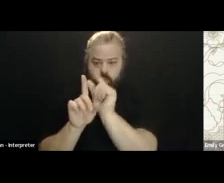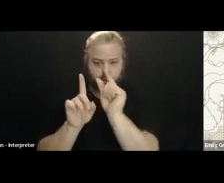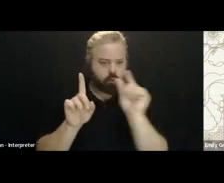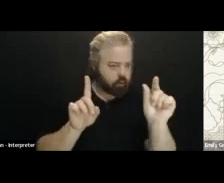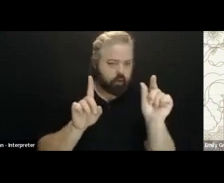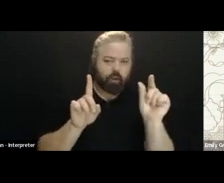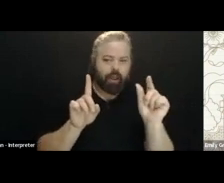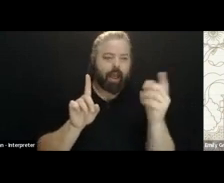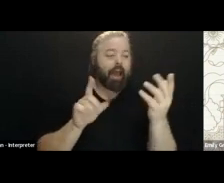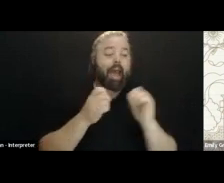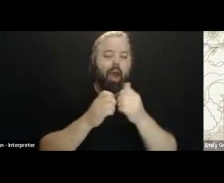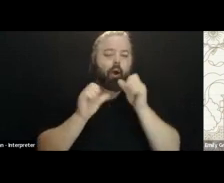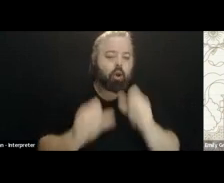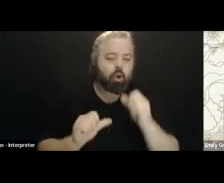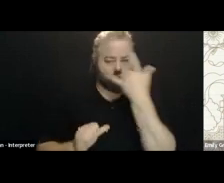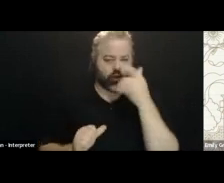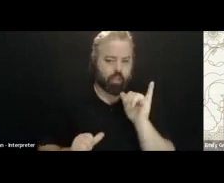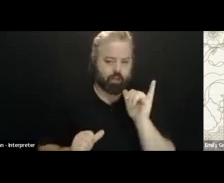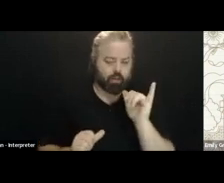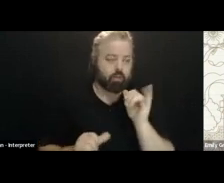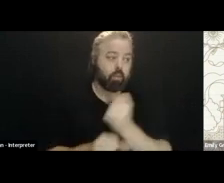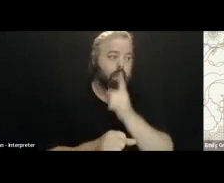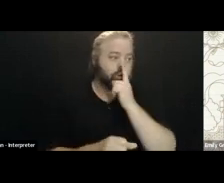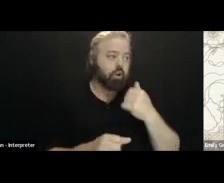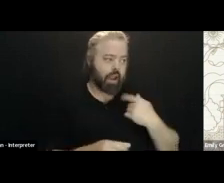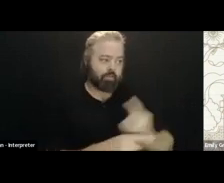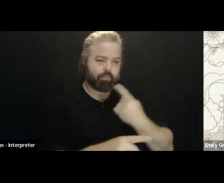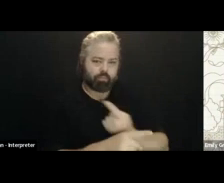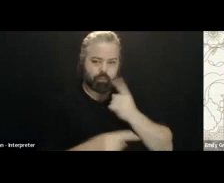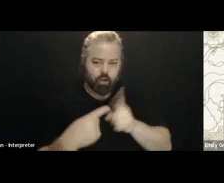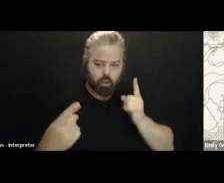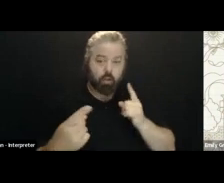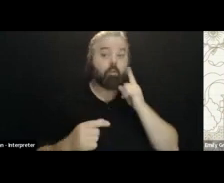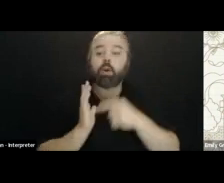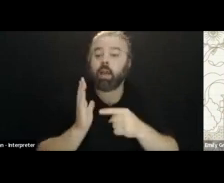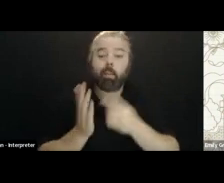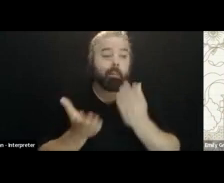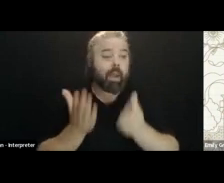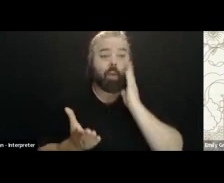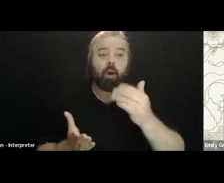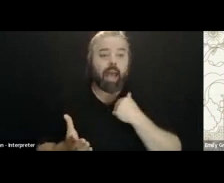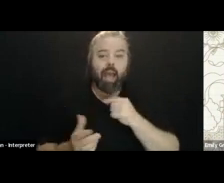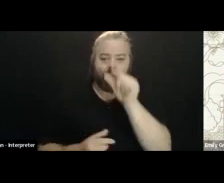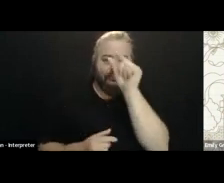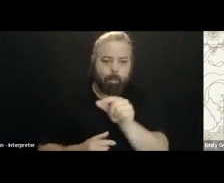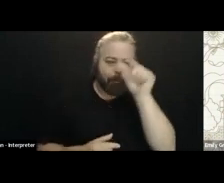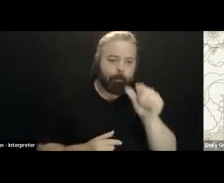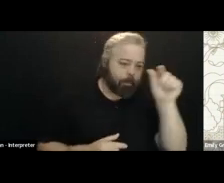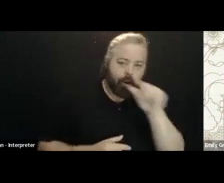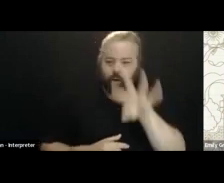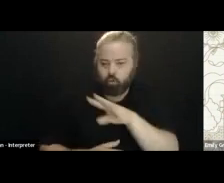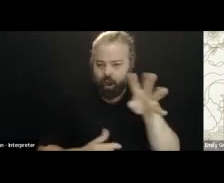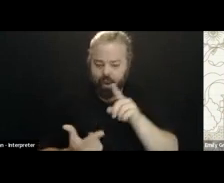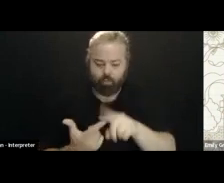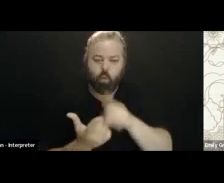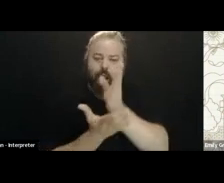sure that the contrast is there. So for example, if they are looking to make a bar graph or a pie chart, making sure that they have